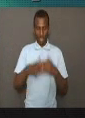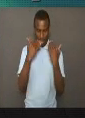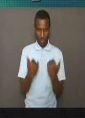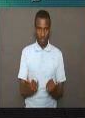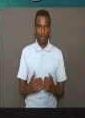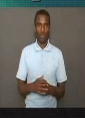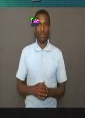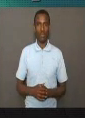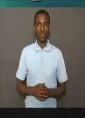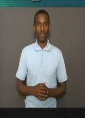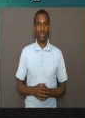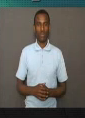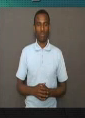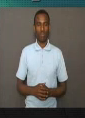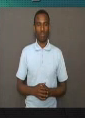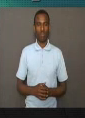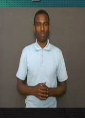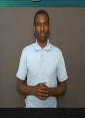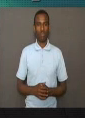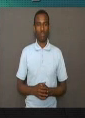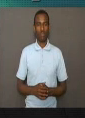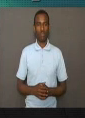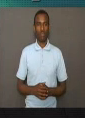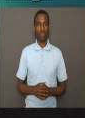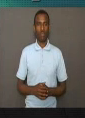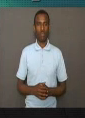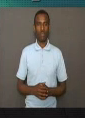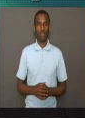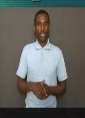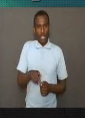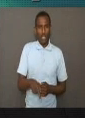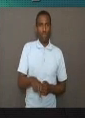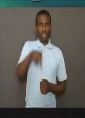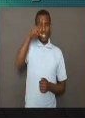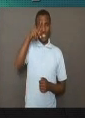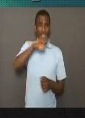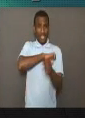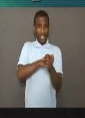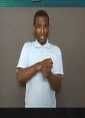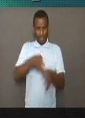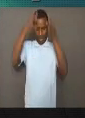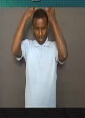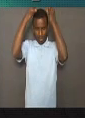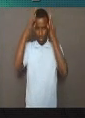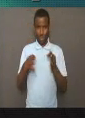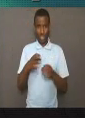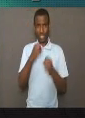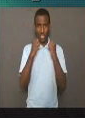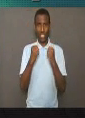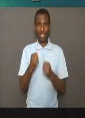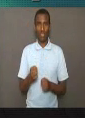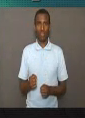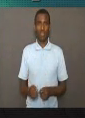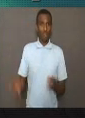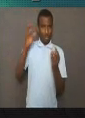Now that we can determine the potential energy and the